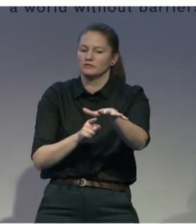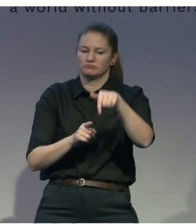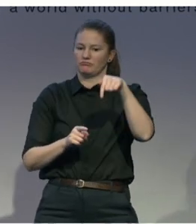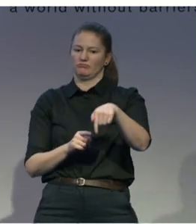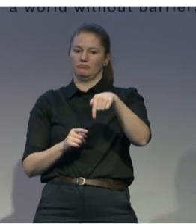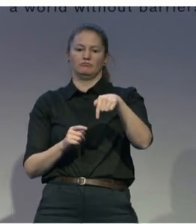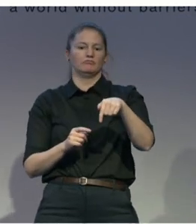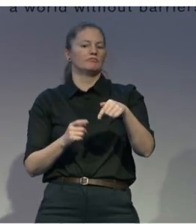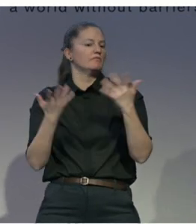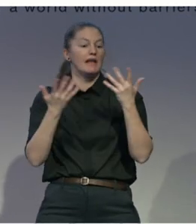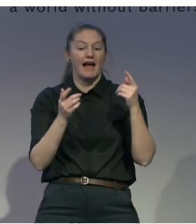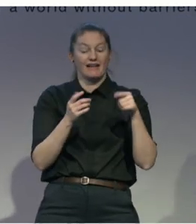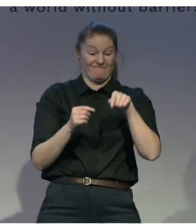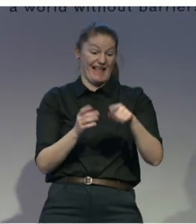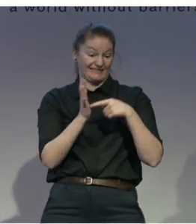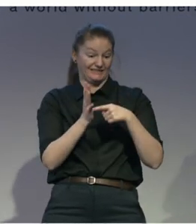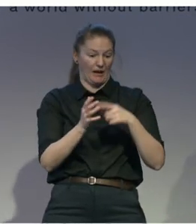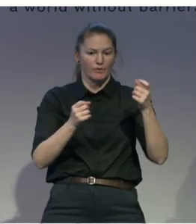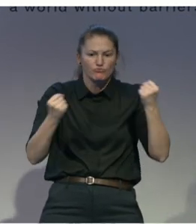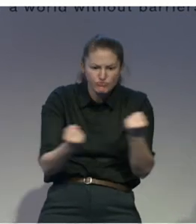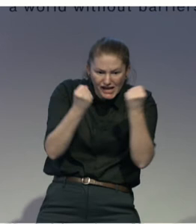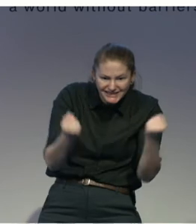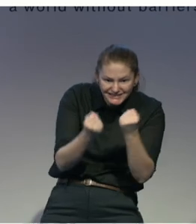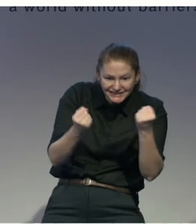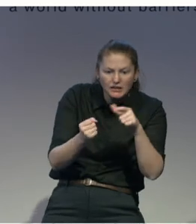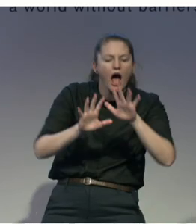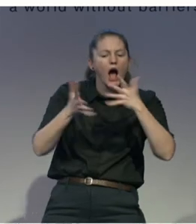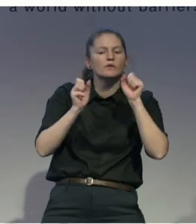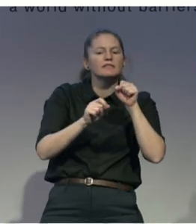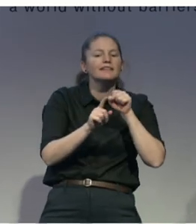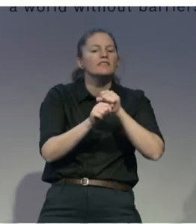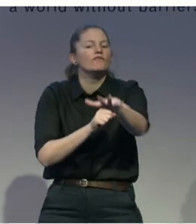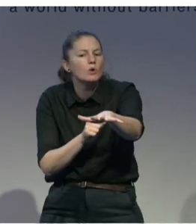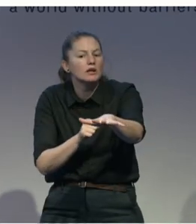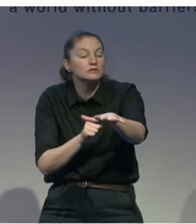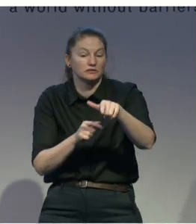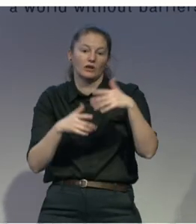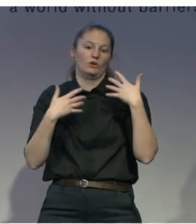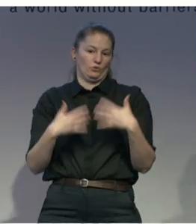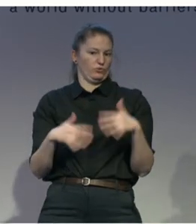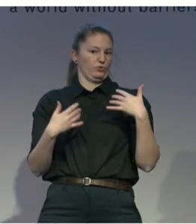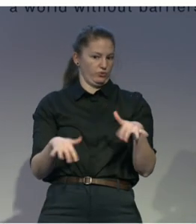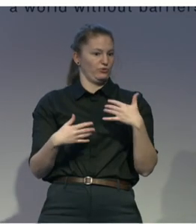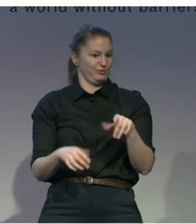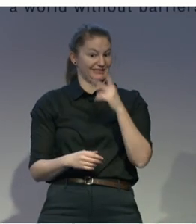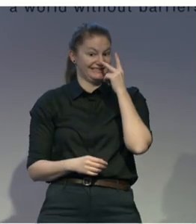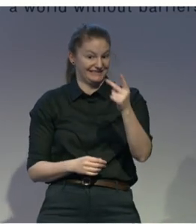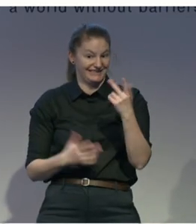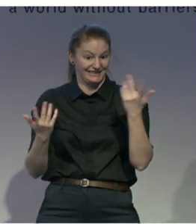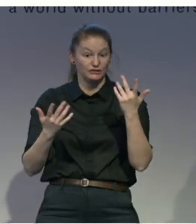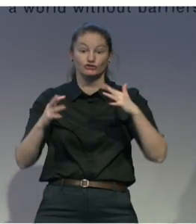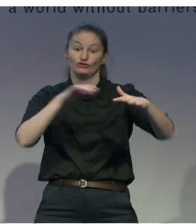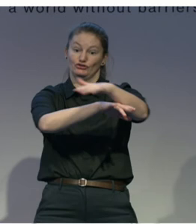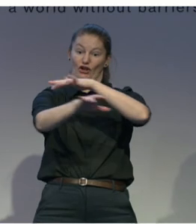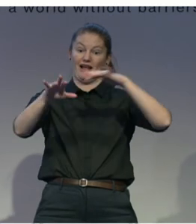already changed, and the challenges are now greater. Society had stopped seeing them as a children with